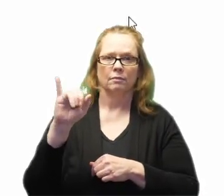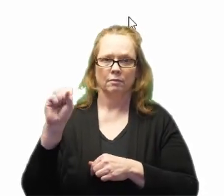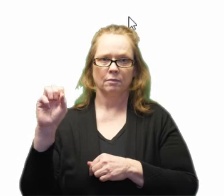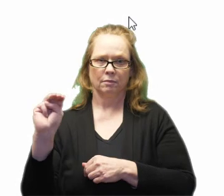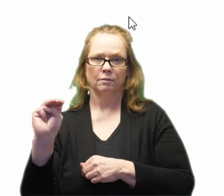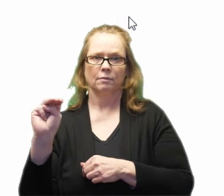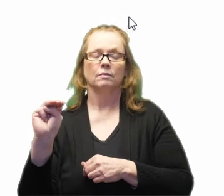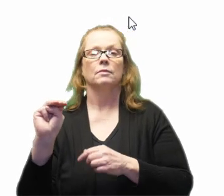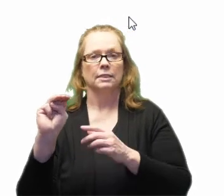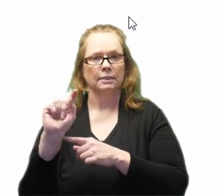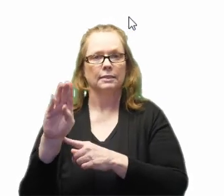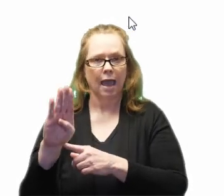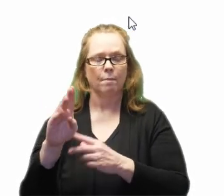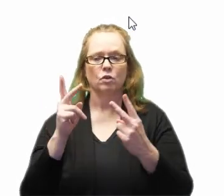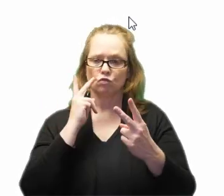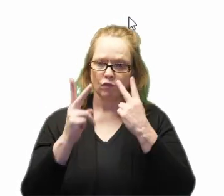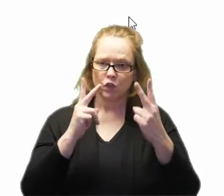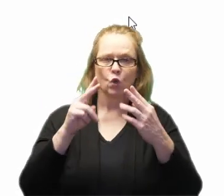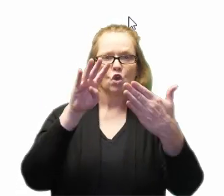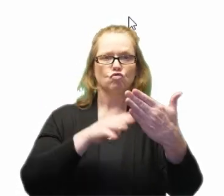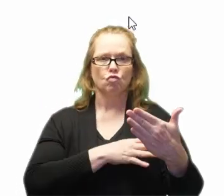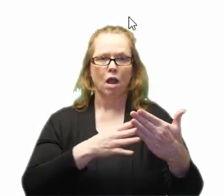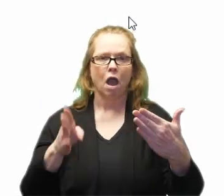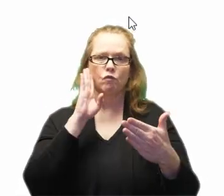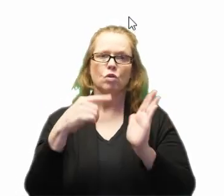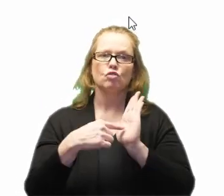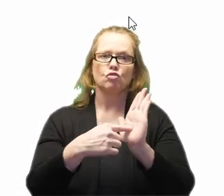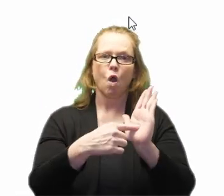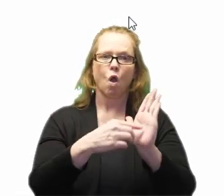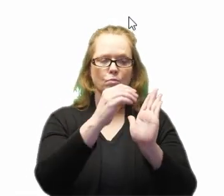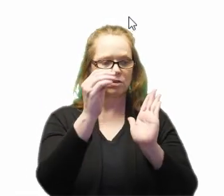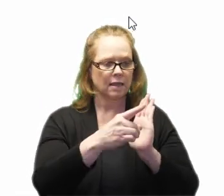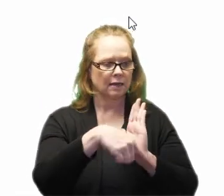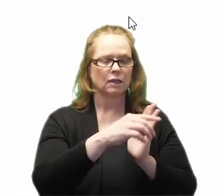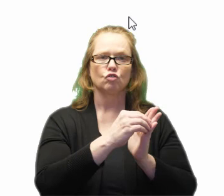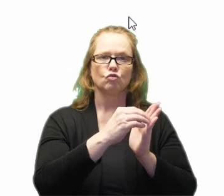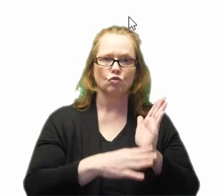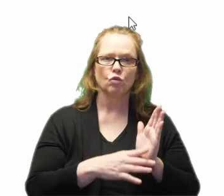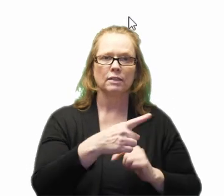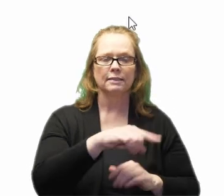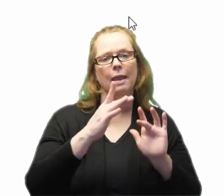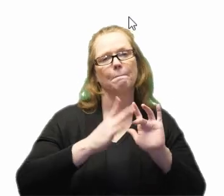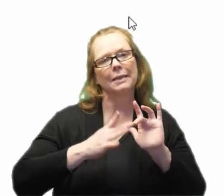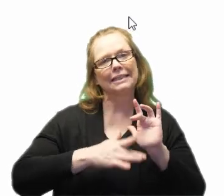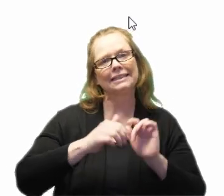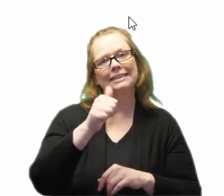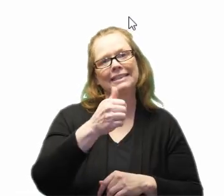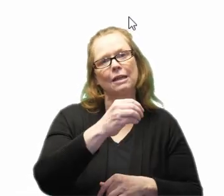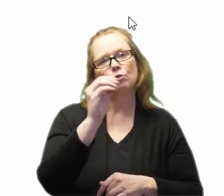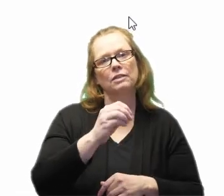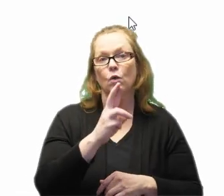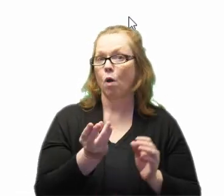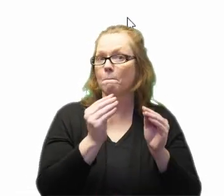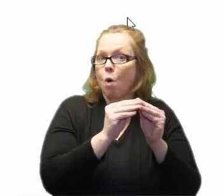to view a graph that shows the percentage of students who miss 10% or more of school days